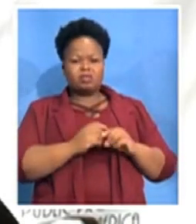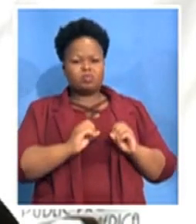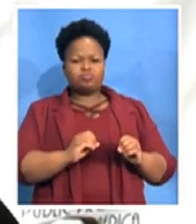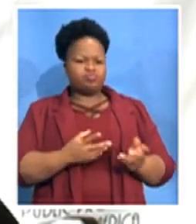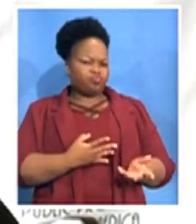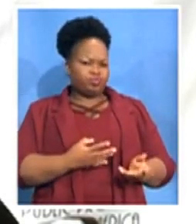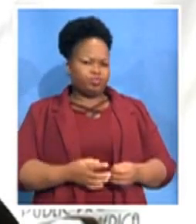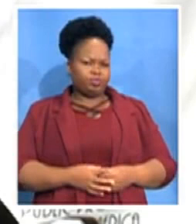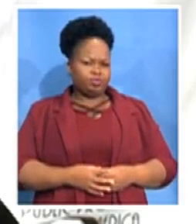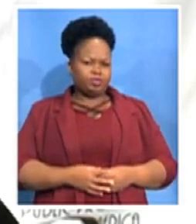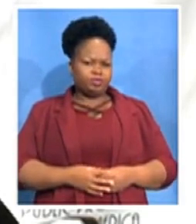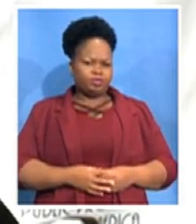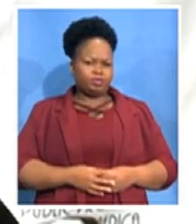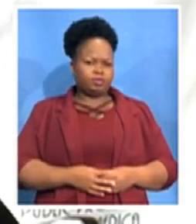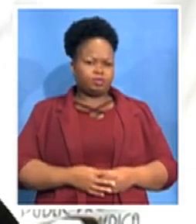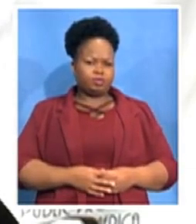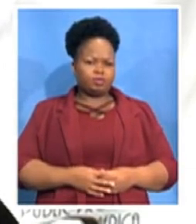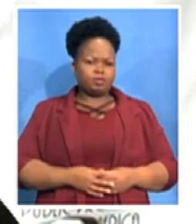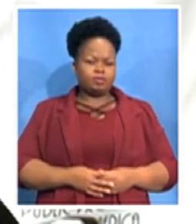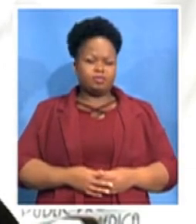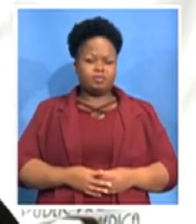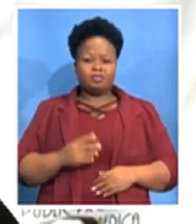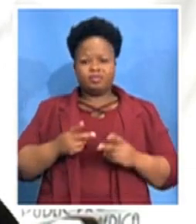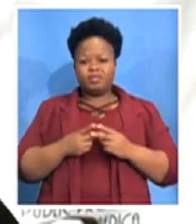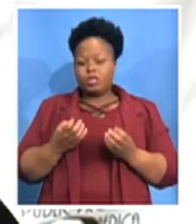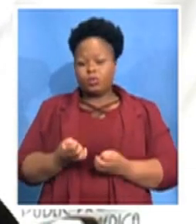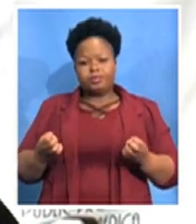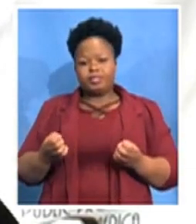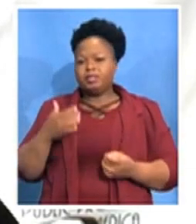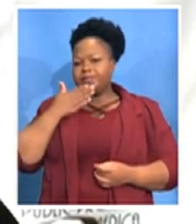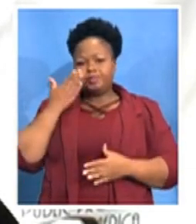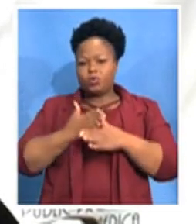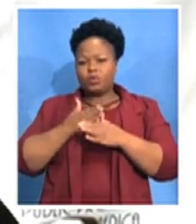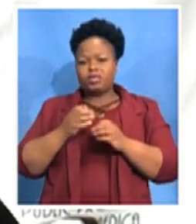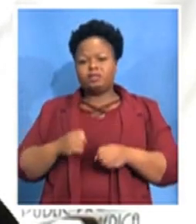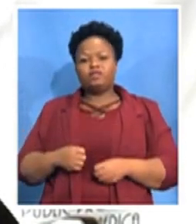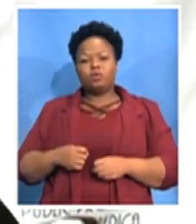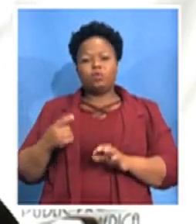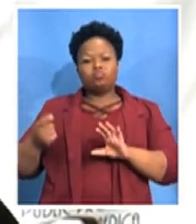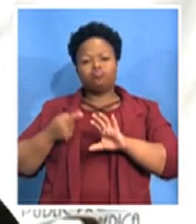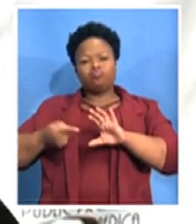Non-functional laundry equipment such as washing machine, dryer and irons.